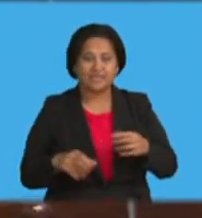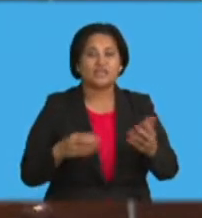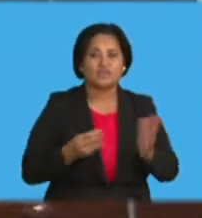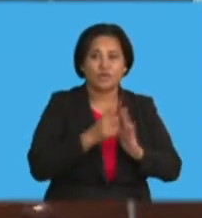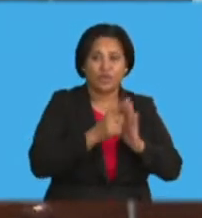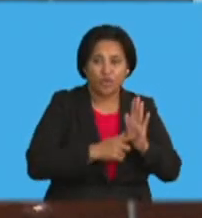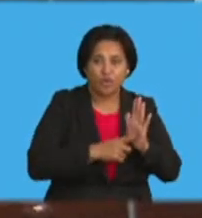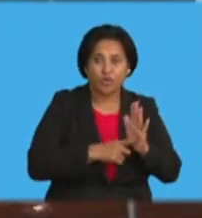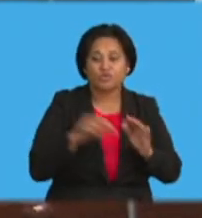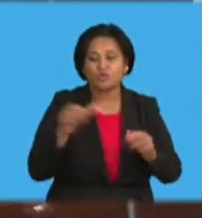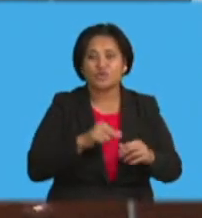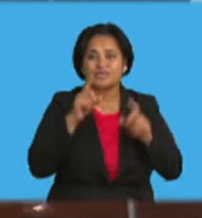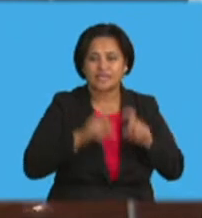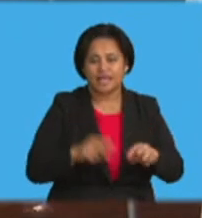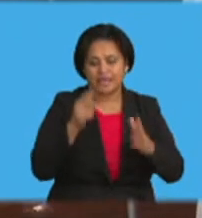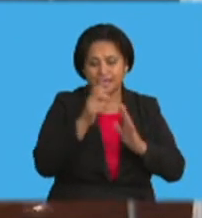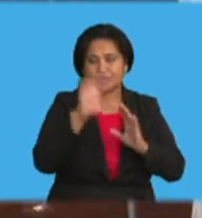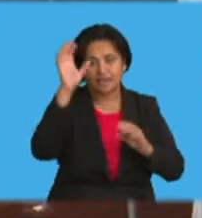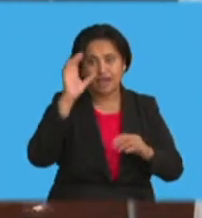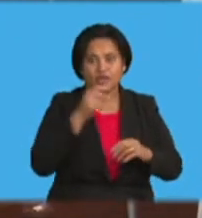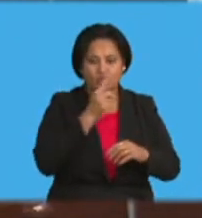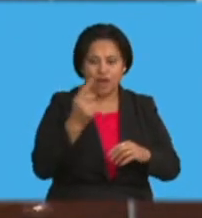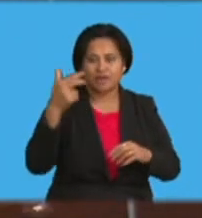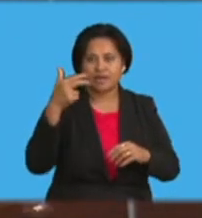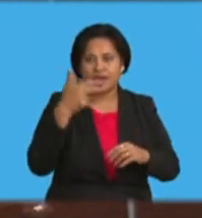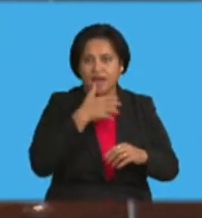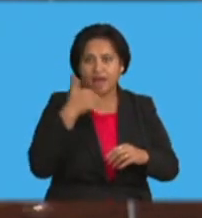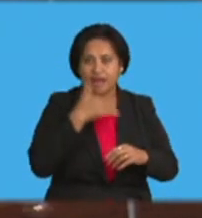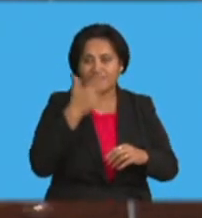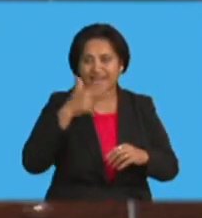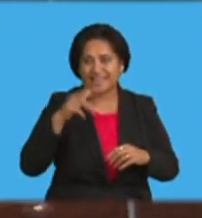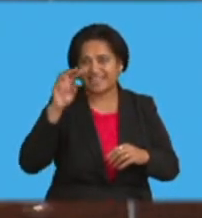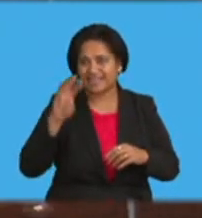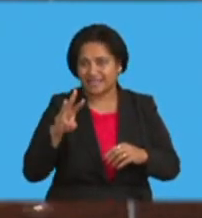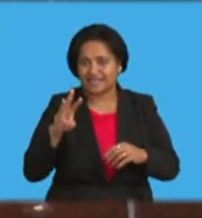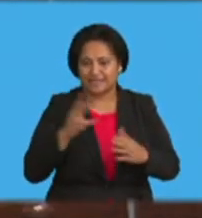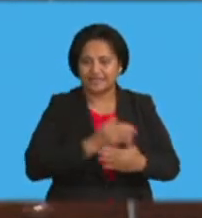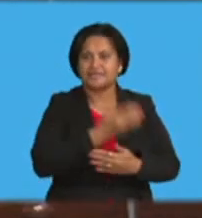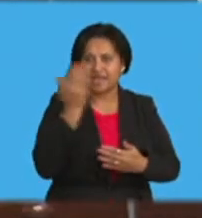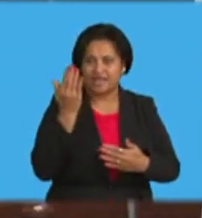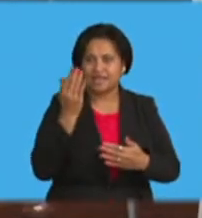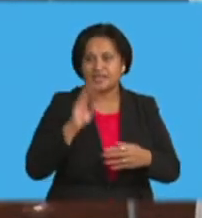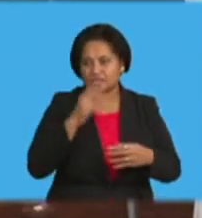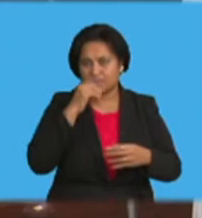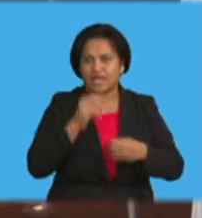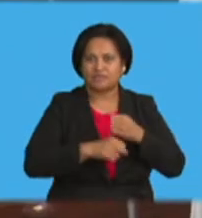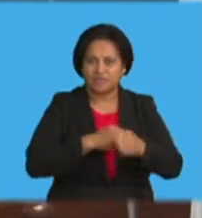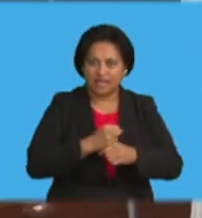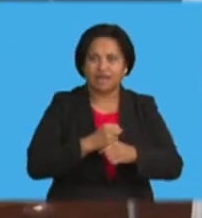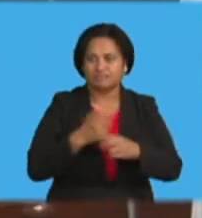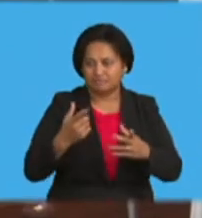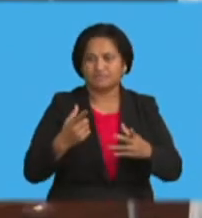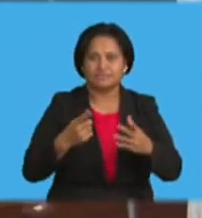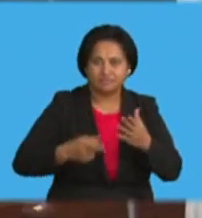the country for 183 days to be considered for the person to be a resident for tax purposes. There are a number of other tests contained